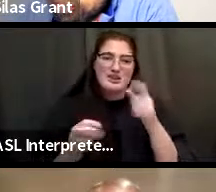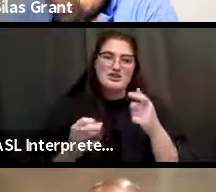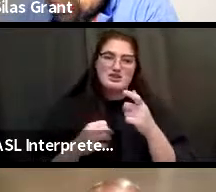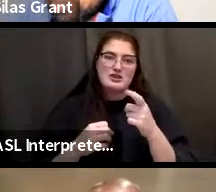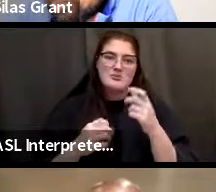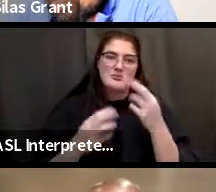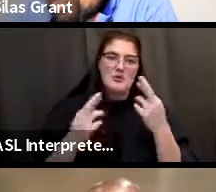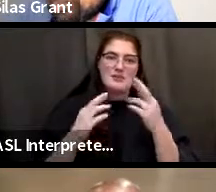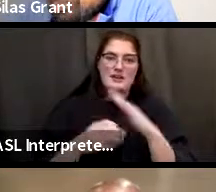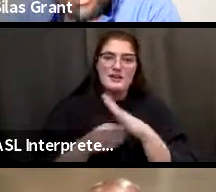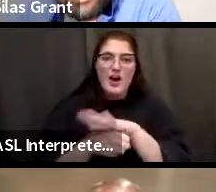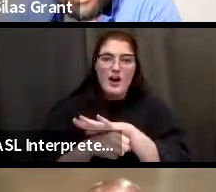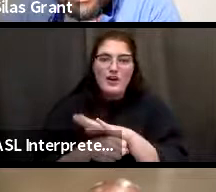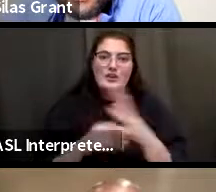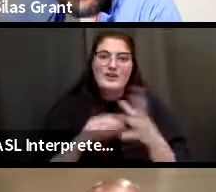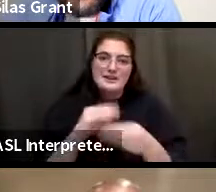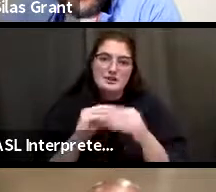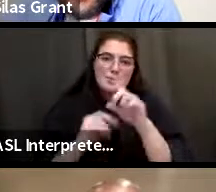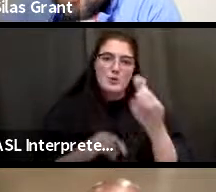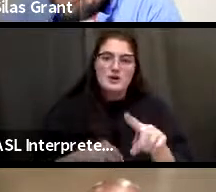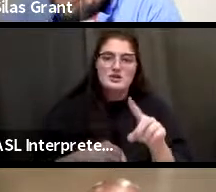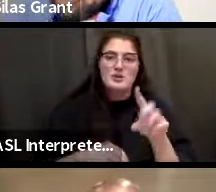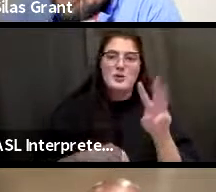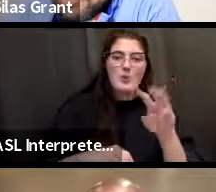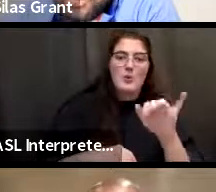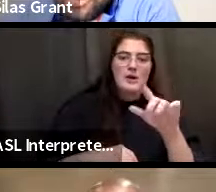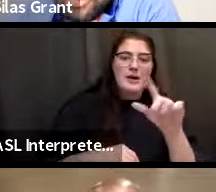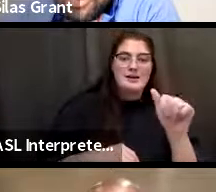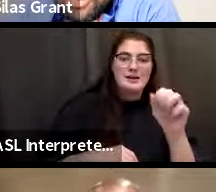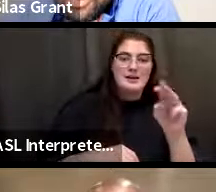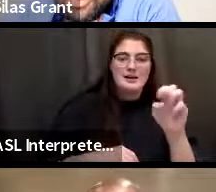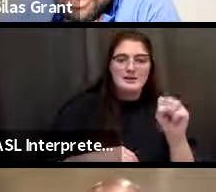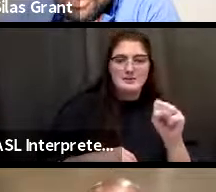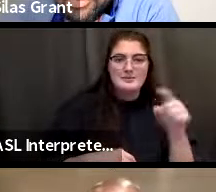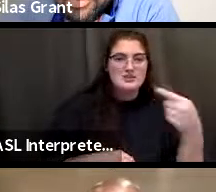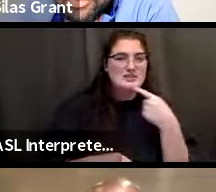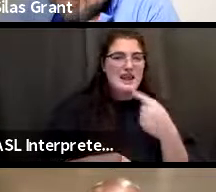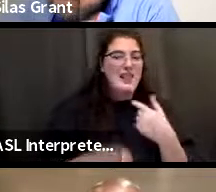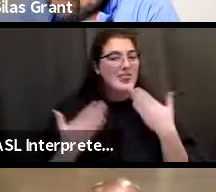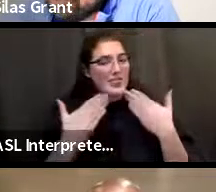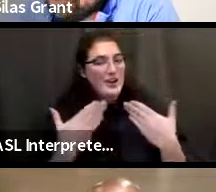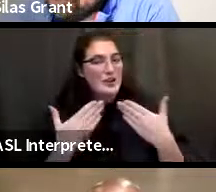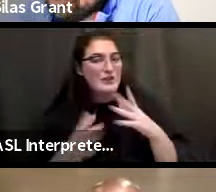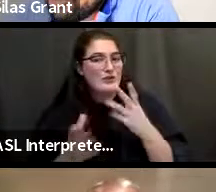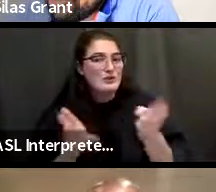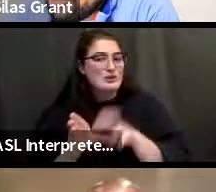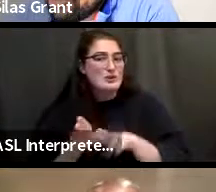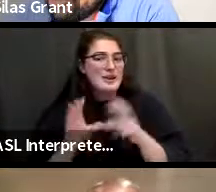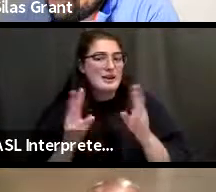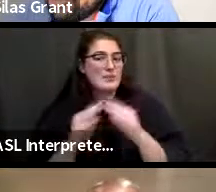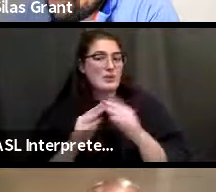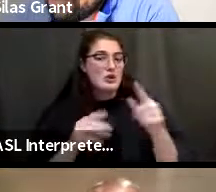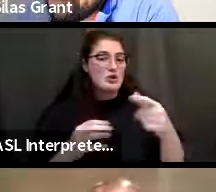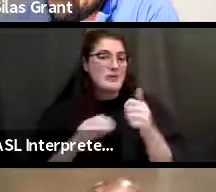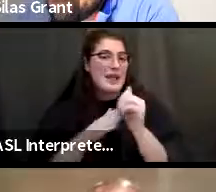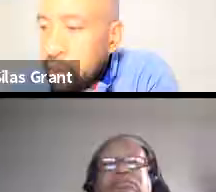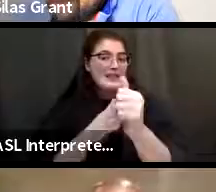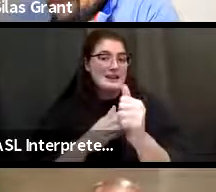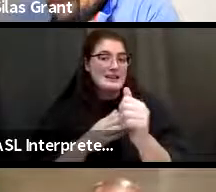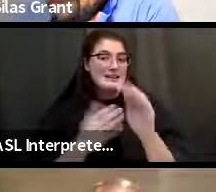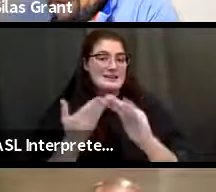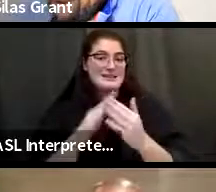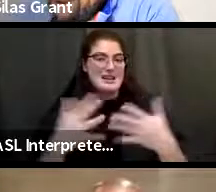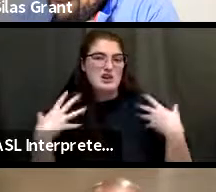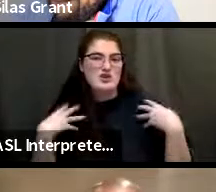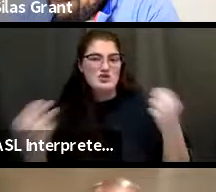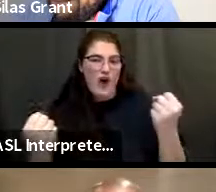questions. So from Desiree Williams, thank you for joining our meeting. You have been leading the city strong, exclamation point. Thank